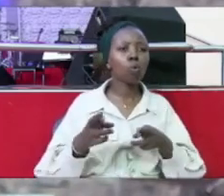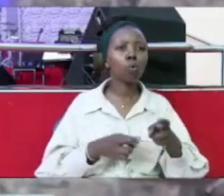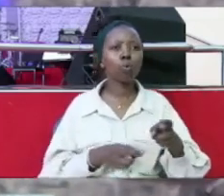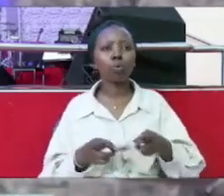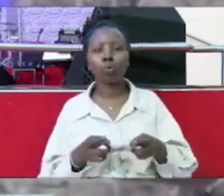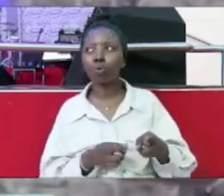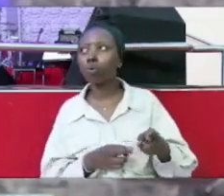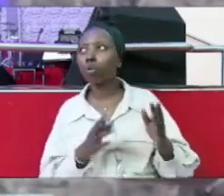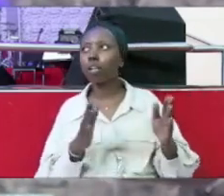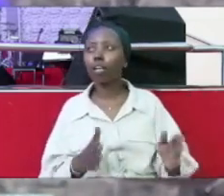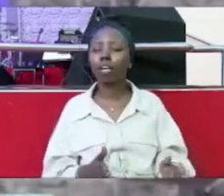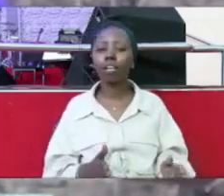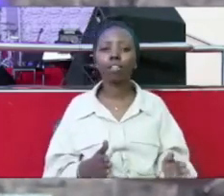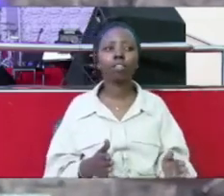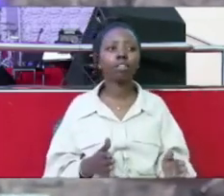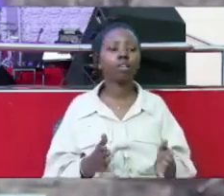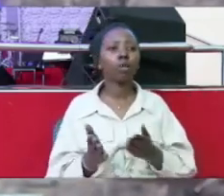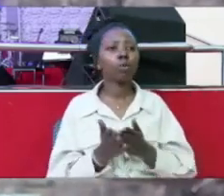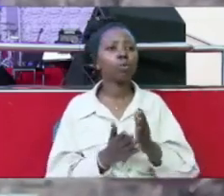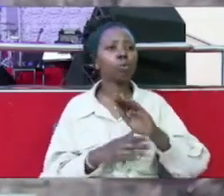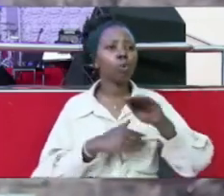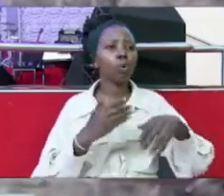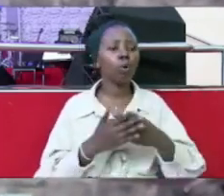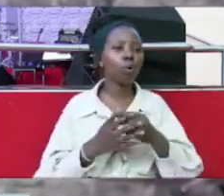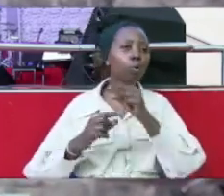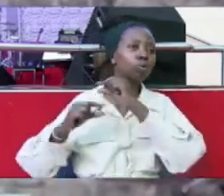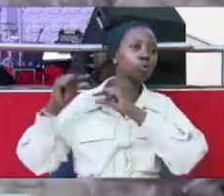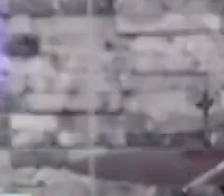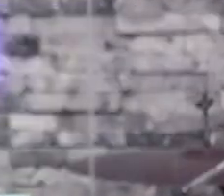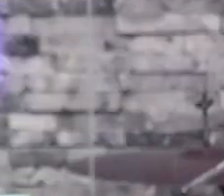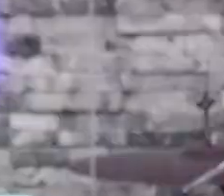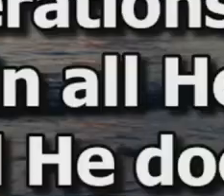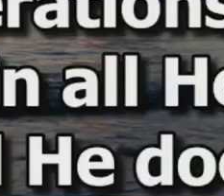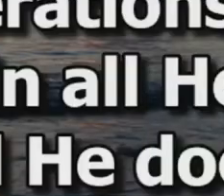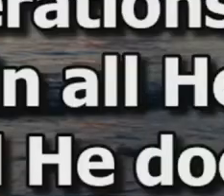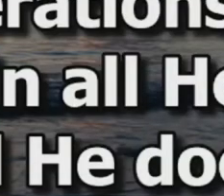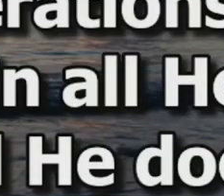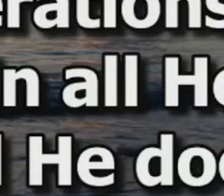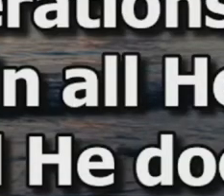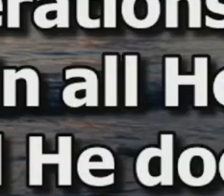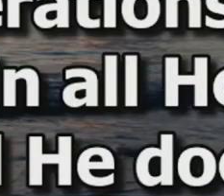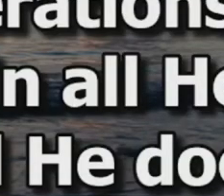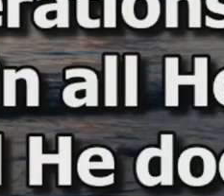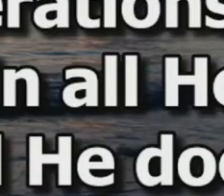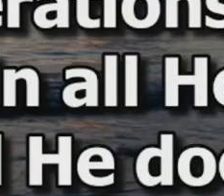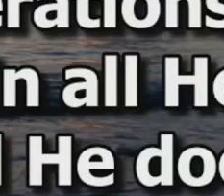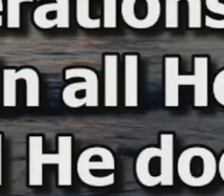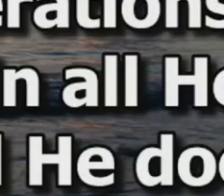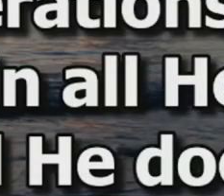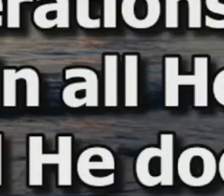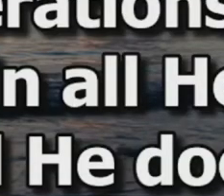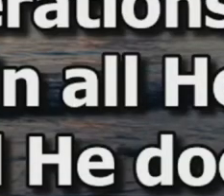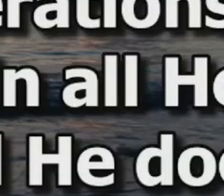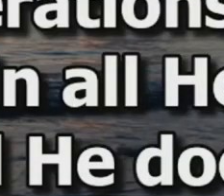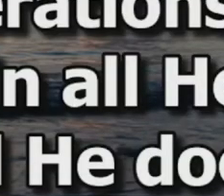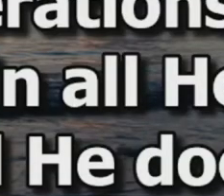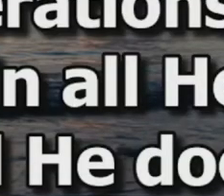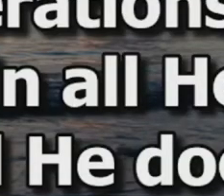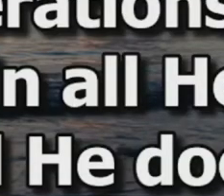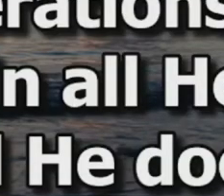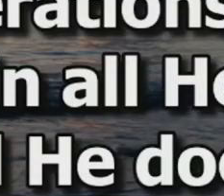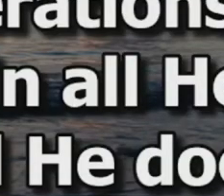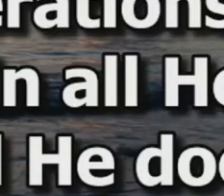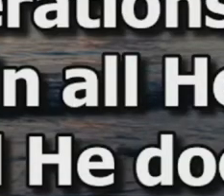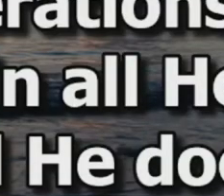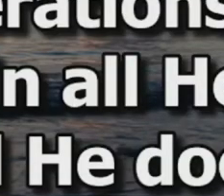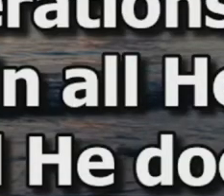all generations. Kwamba miliki yake itaishi katika vizazi vyote. But communion is the foundation for conformity. Lakini uhusiano ndio msingi